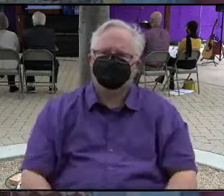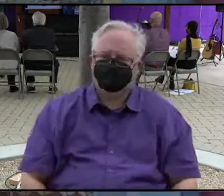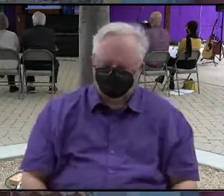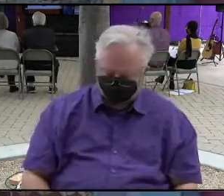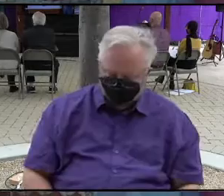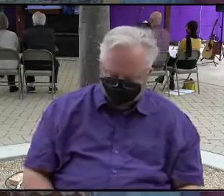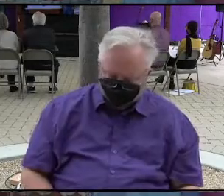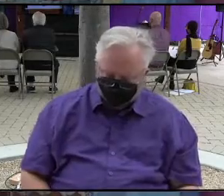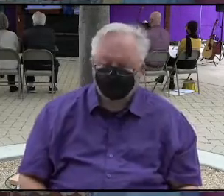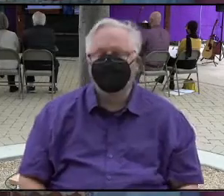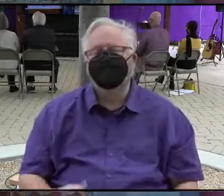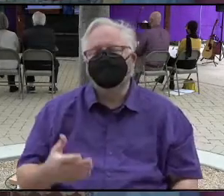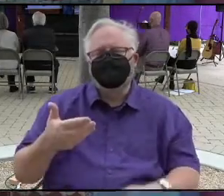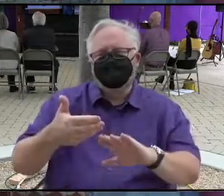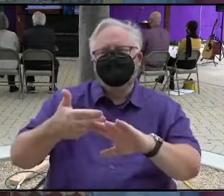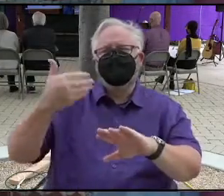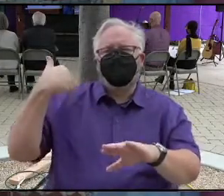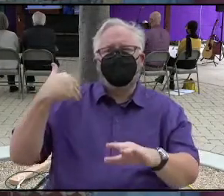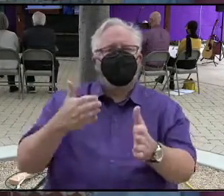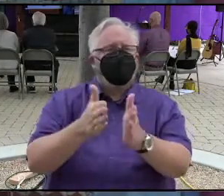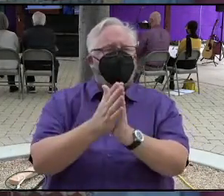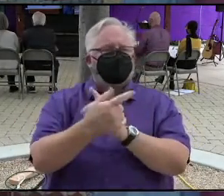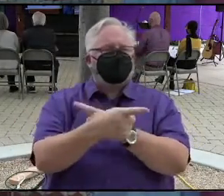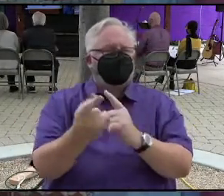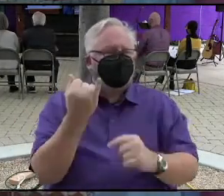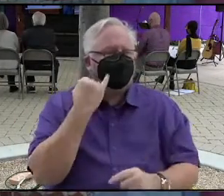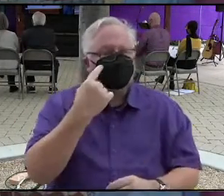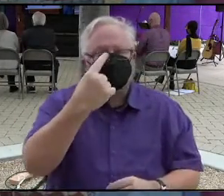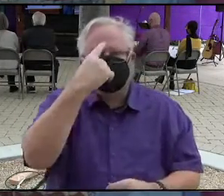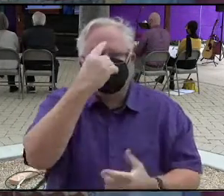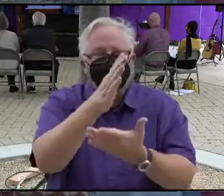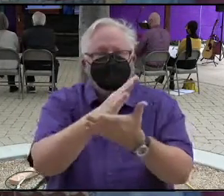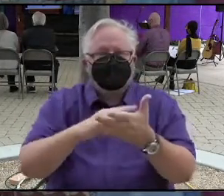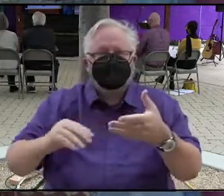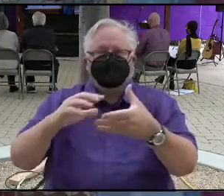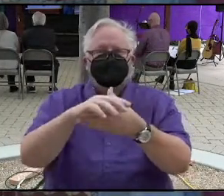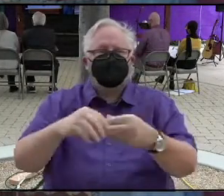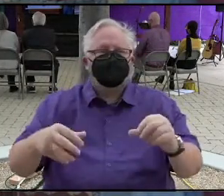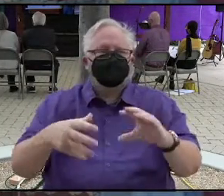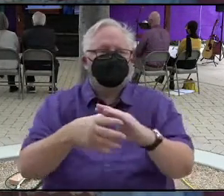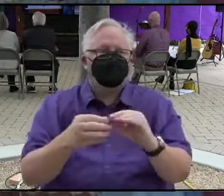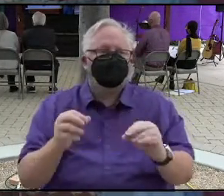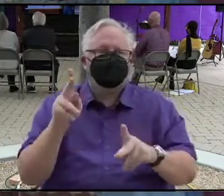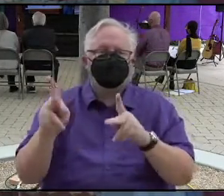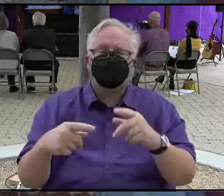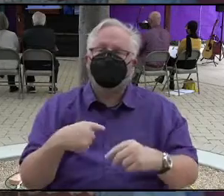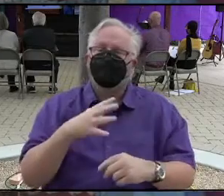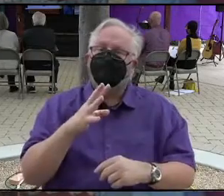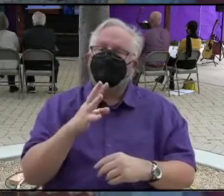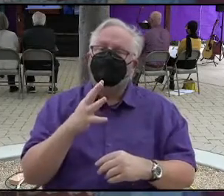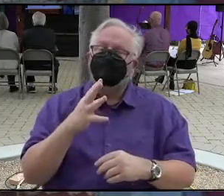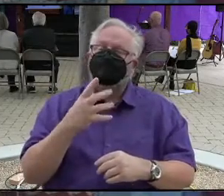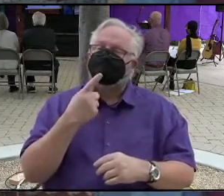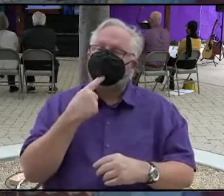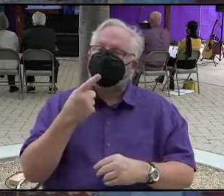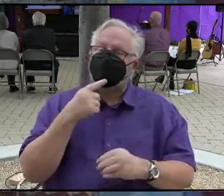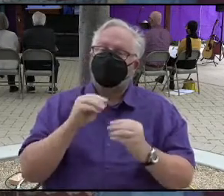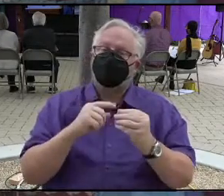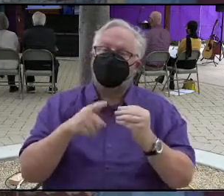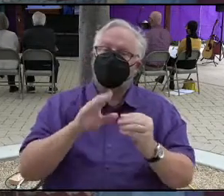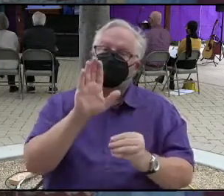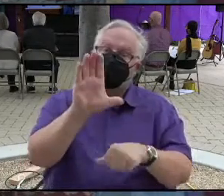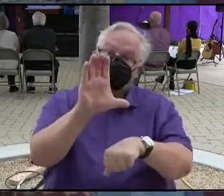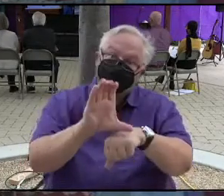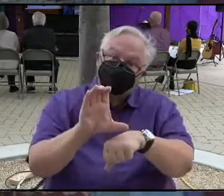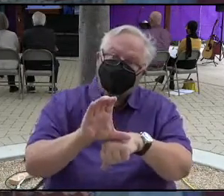So a bit earlier, I asked you if you thought that some of the stories people tell about your church or its members have